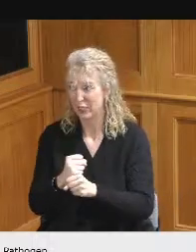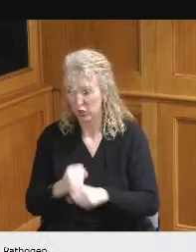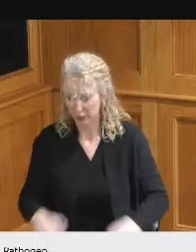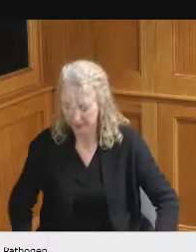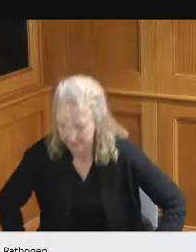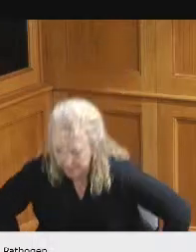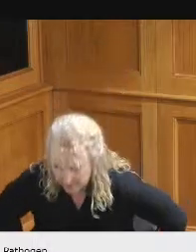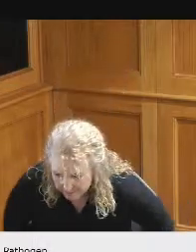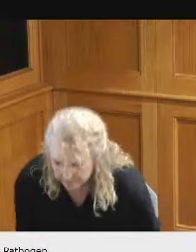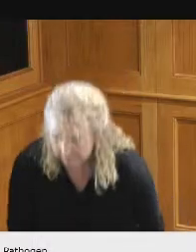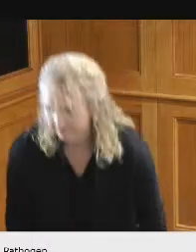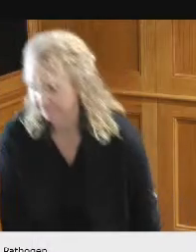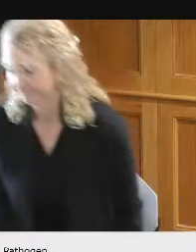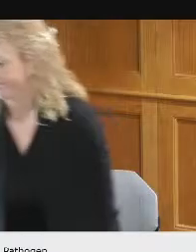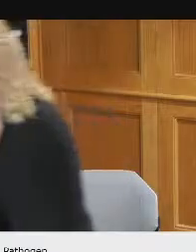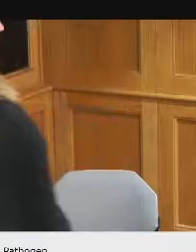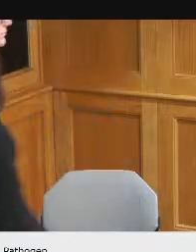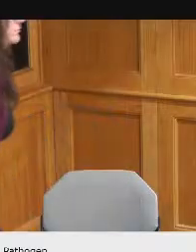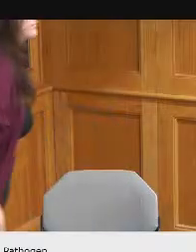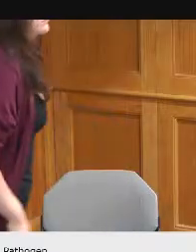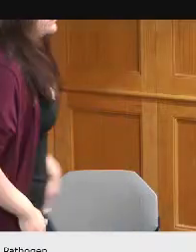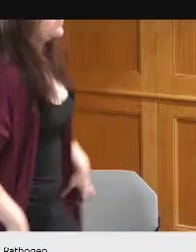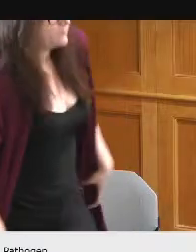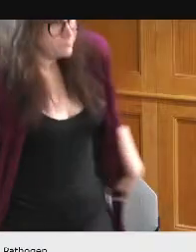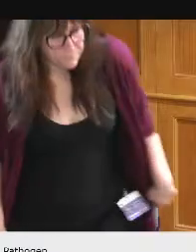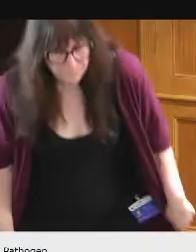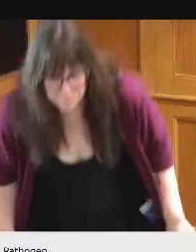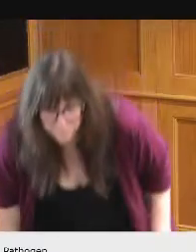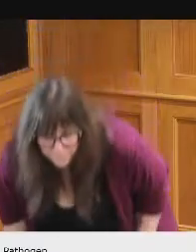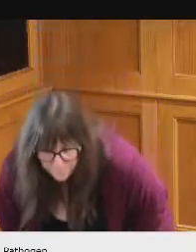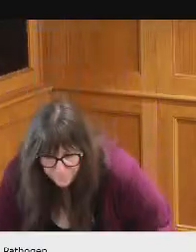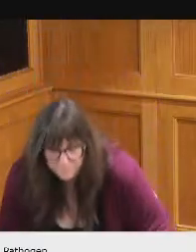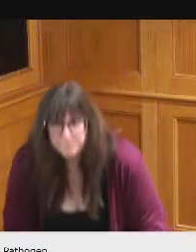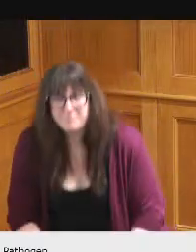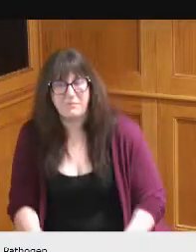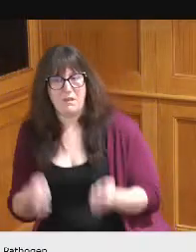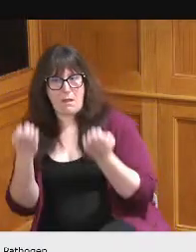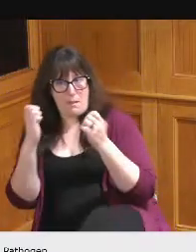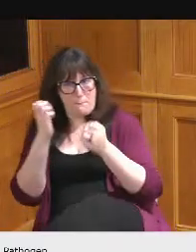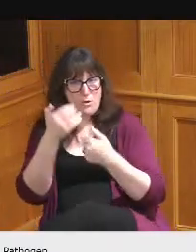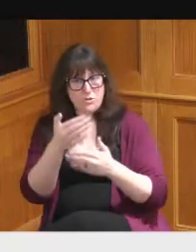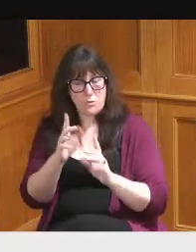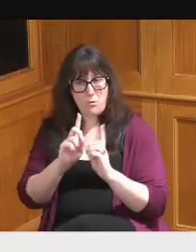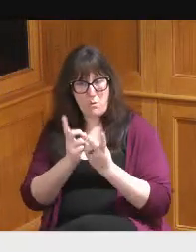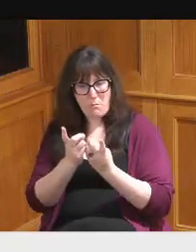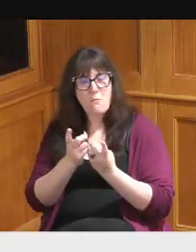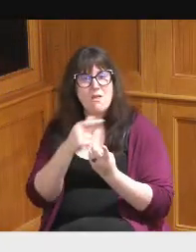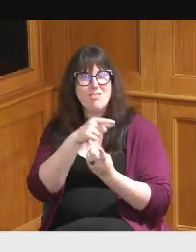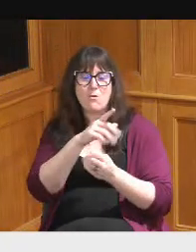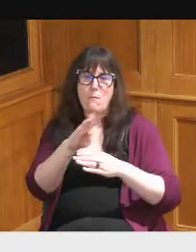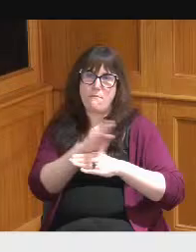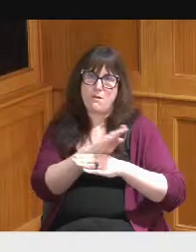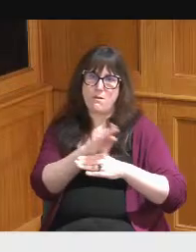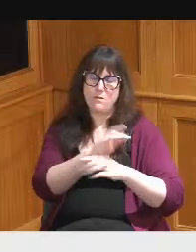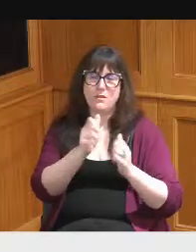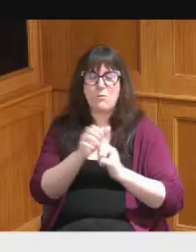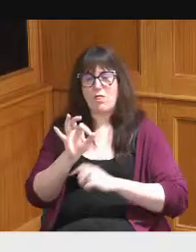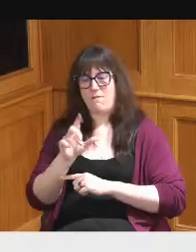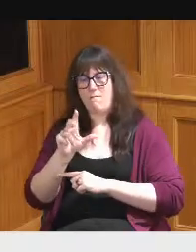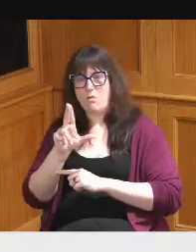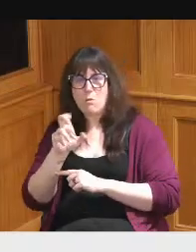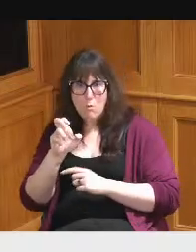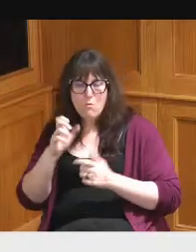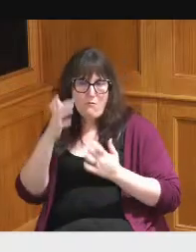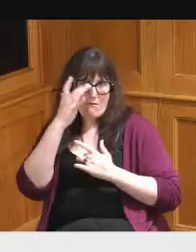departments were quite busy with flu cases throughout the year. But then we can also drill down further and we can look at the data